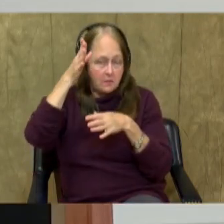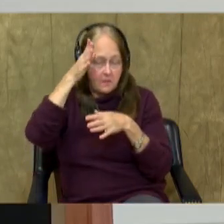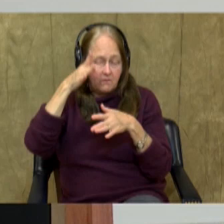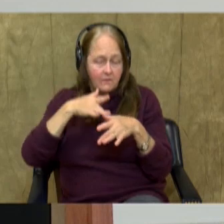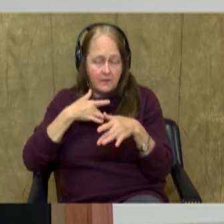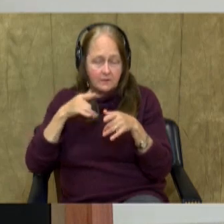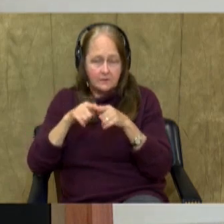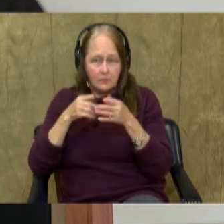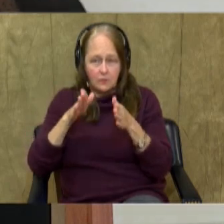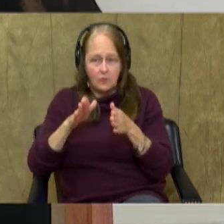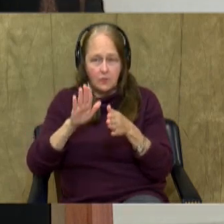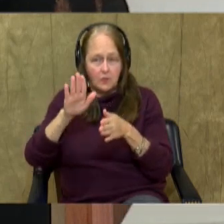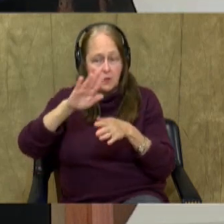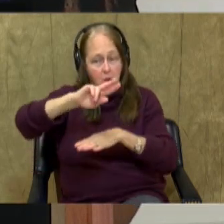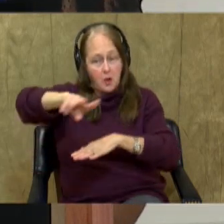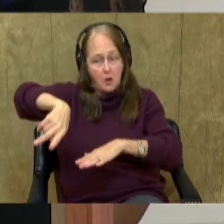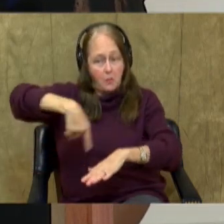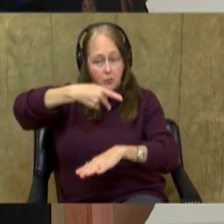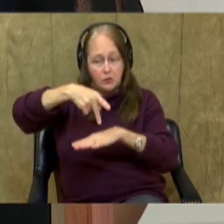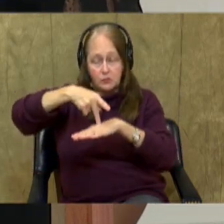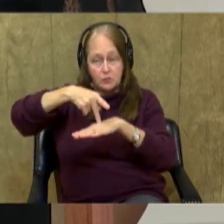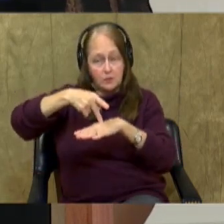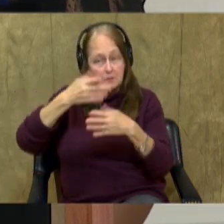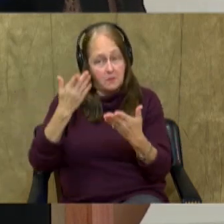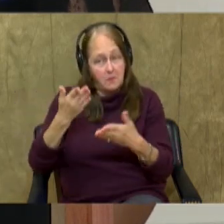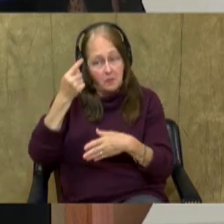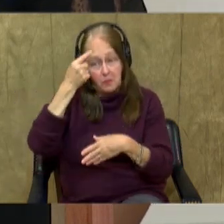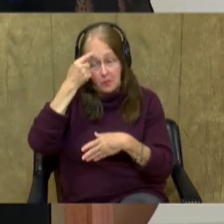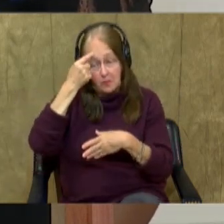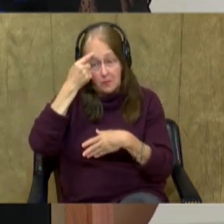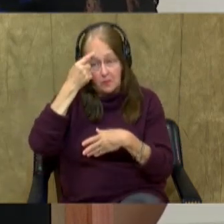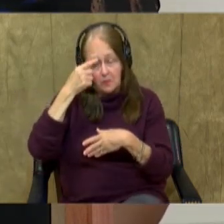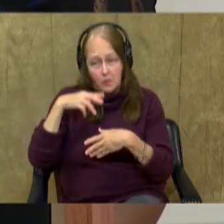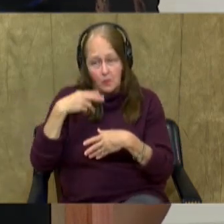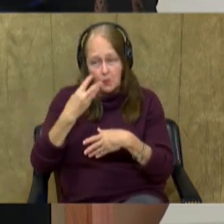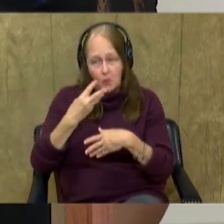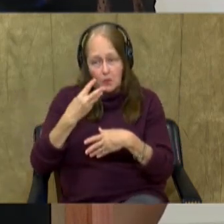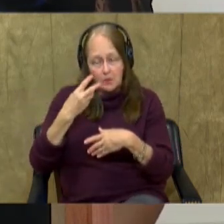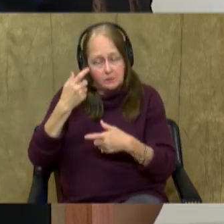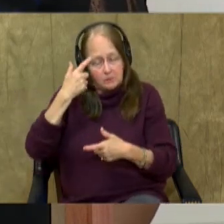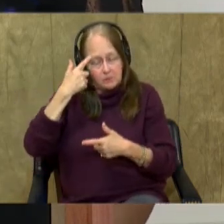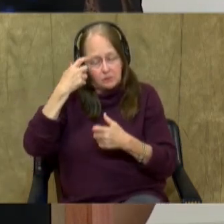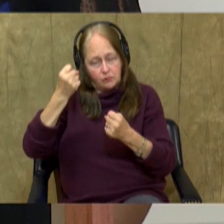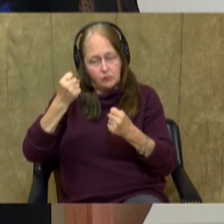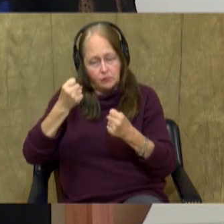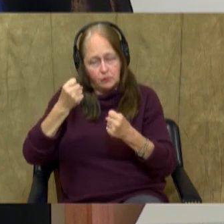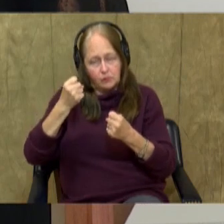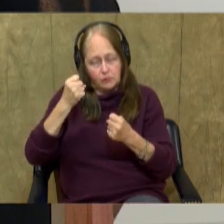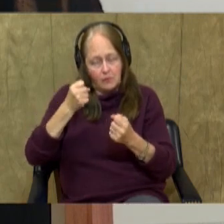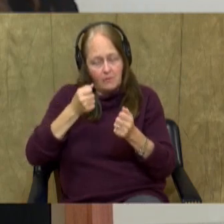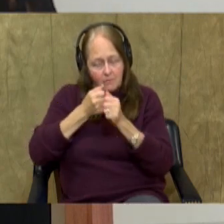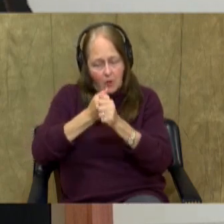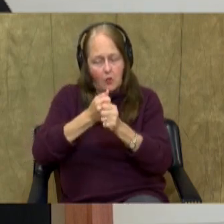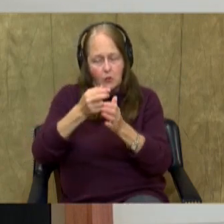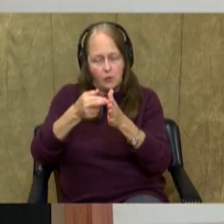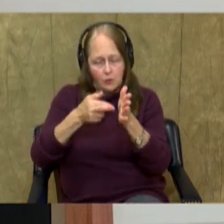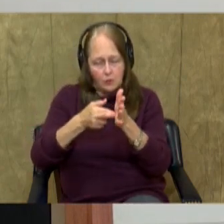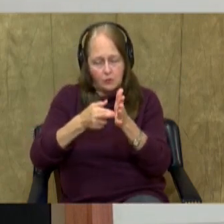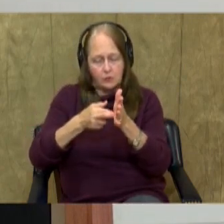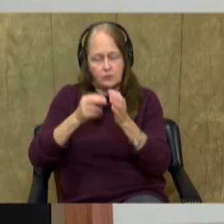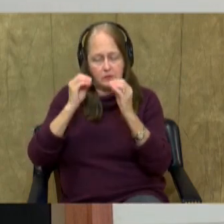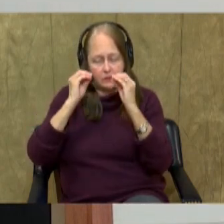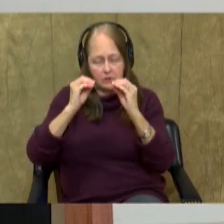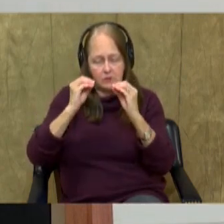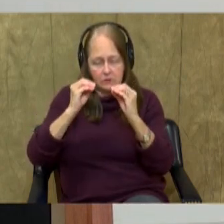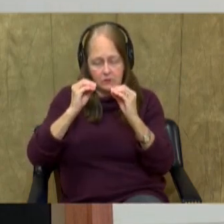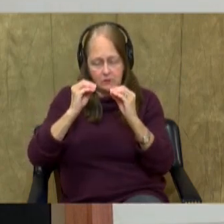same. Your principal might feel the same as well, because we're headstrong on the curriculum and Common Core, and we need